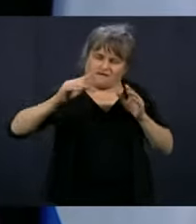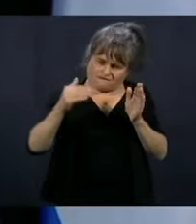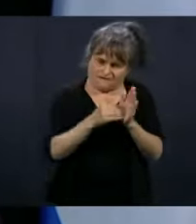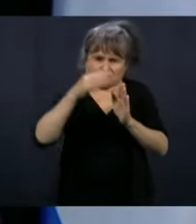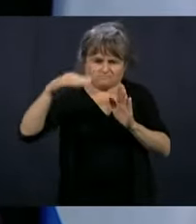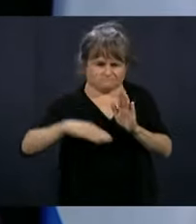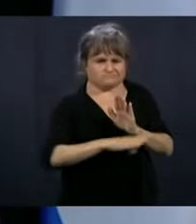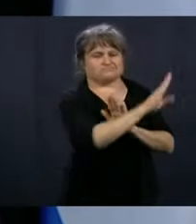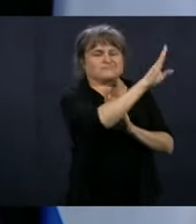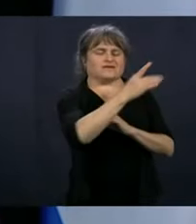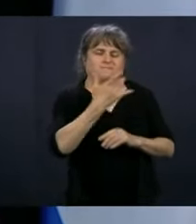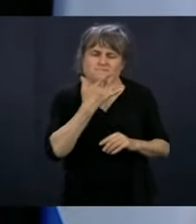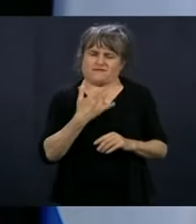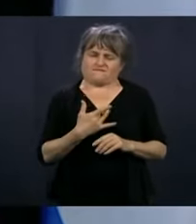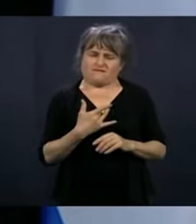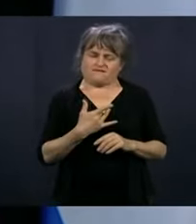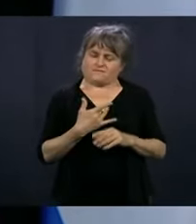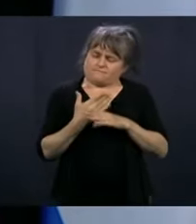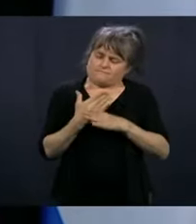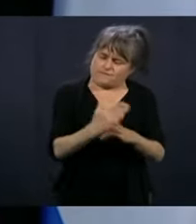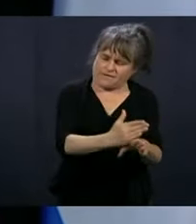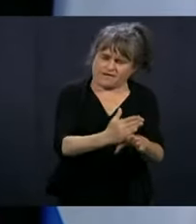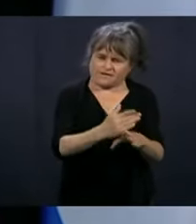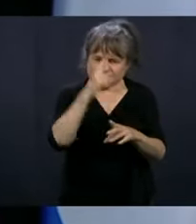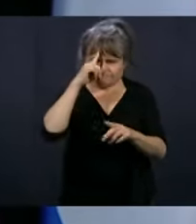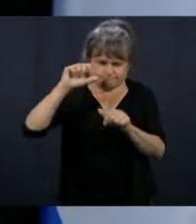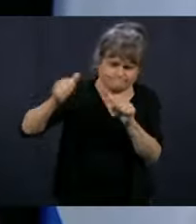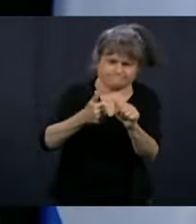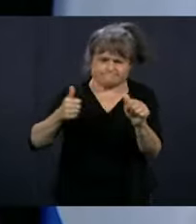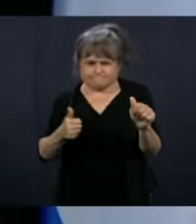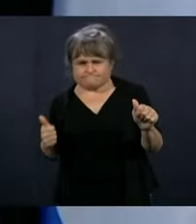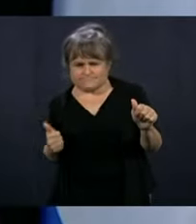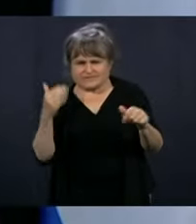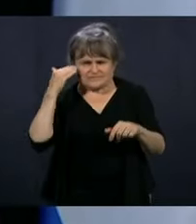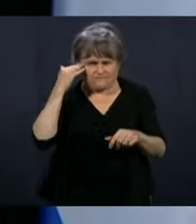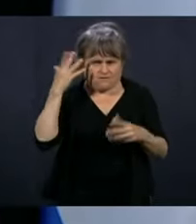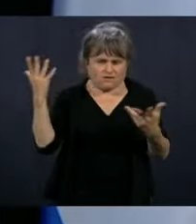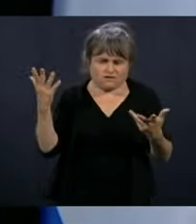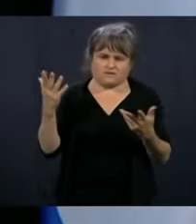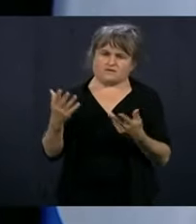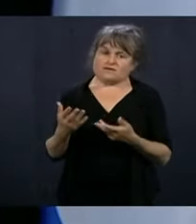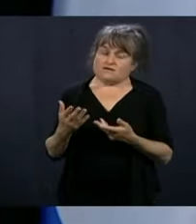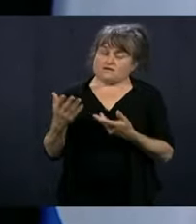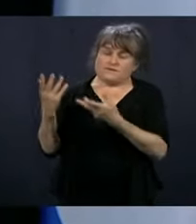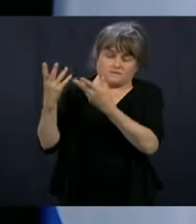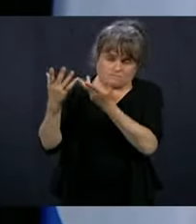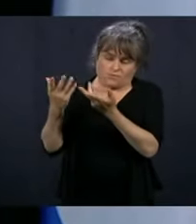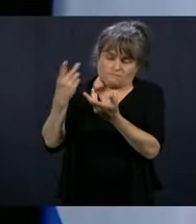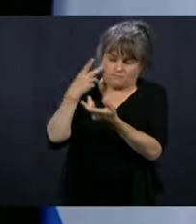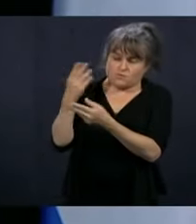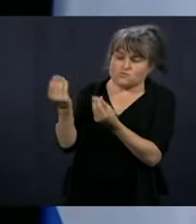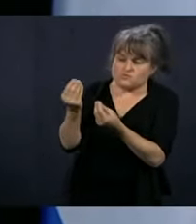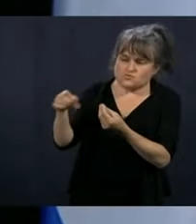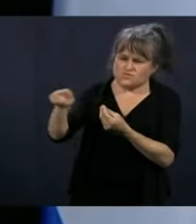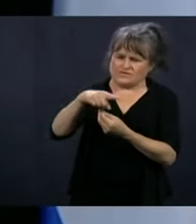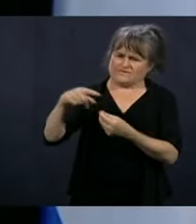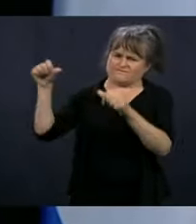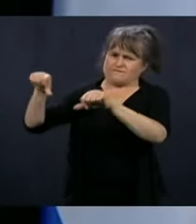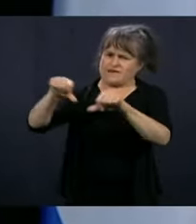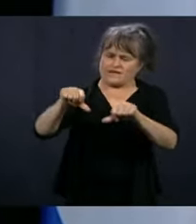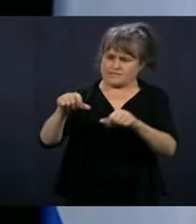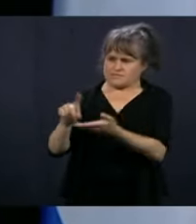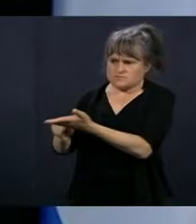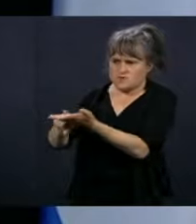we're not ready, that is why we've started looking at the numbers. We're still in the zone of fragility. We want to improve